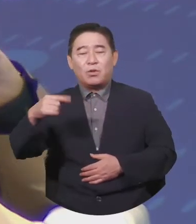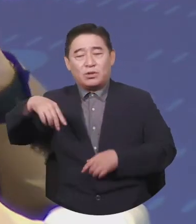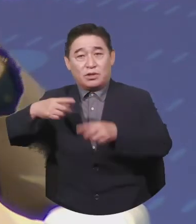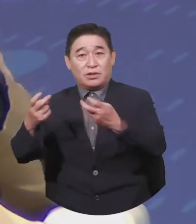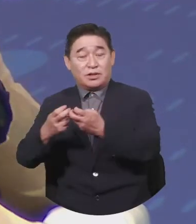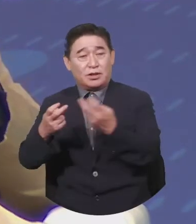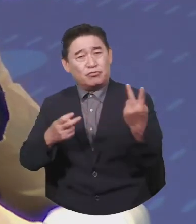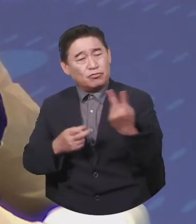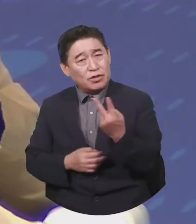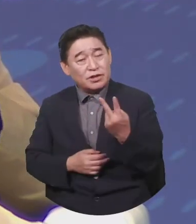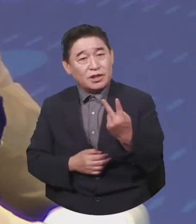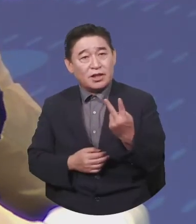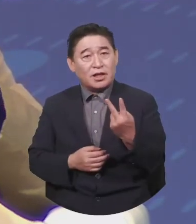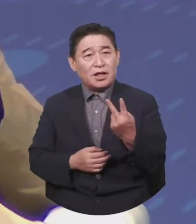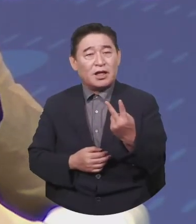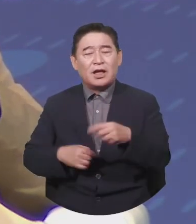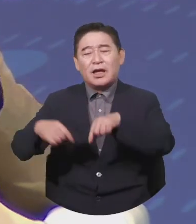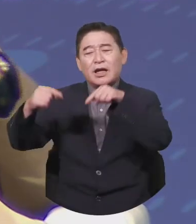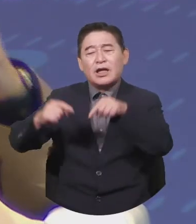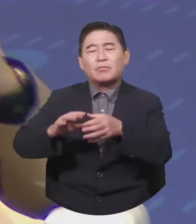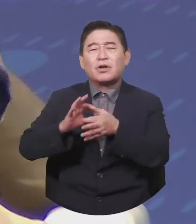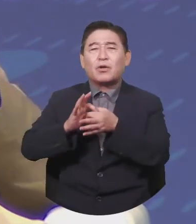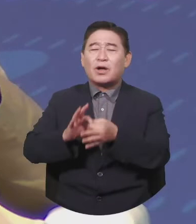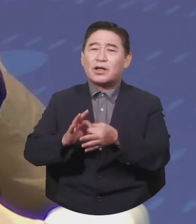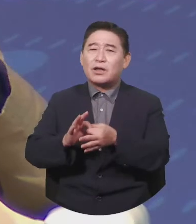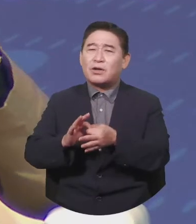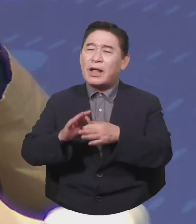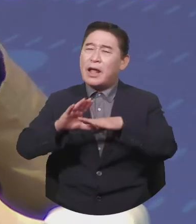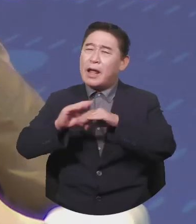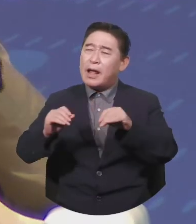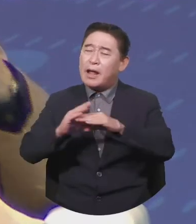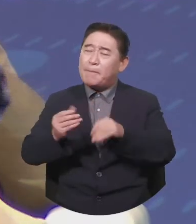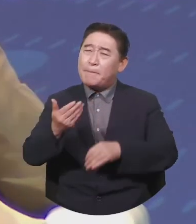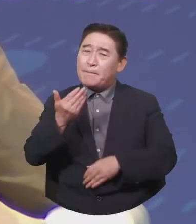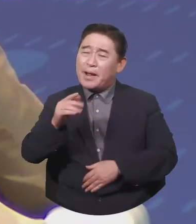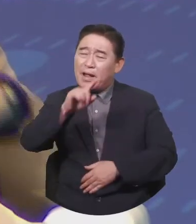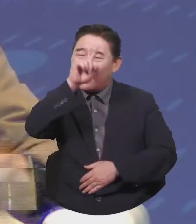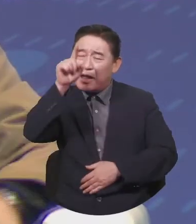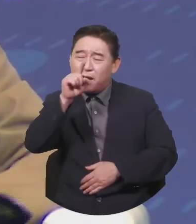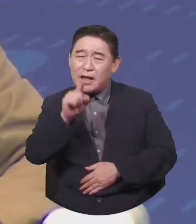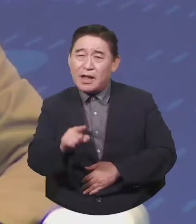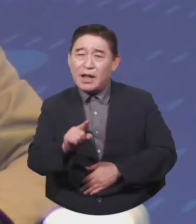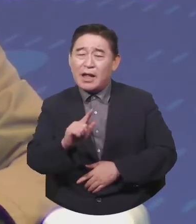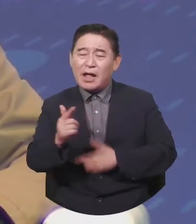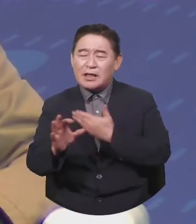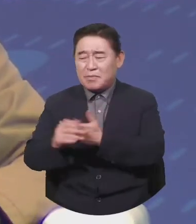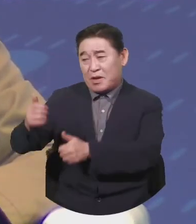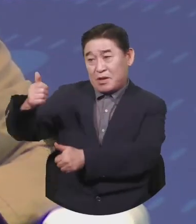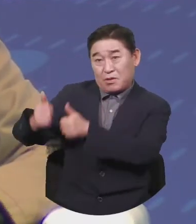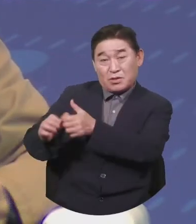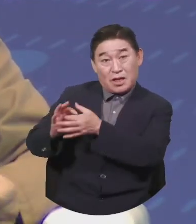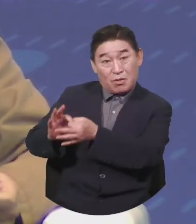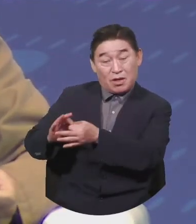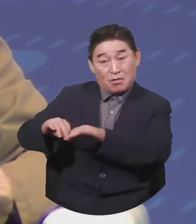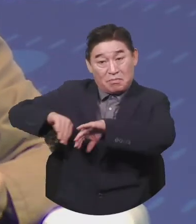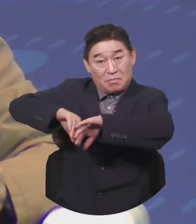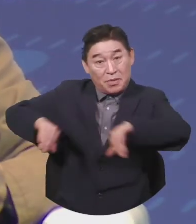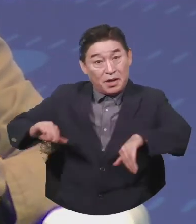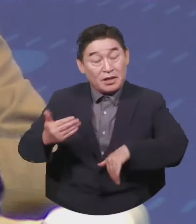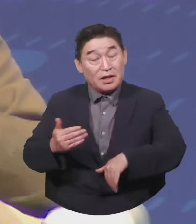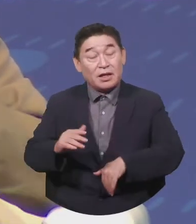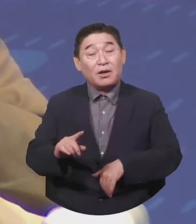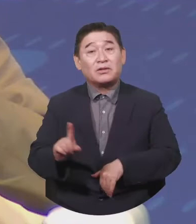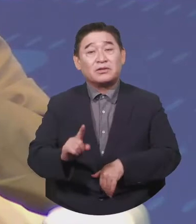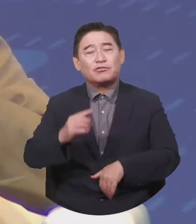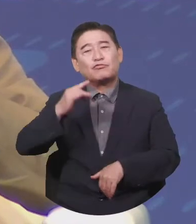be collaborated with each other or contested? So I'm going to see your own view. And the